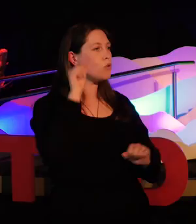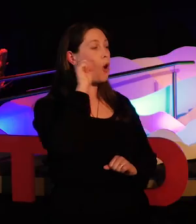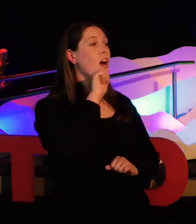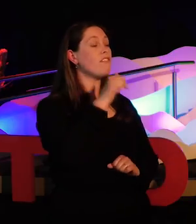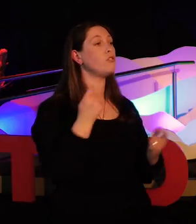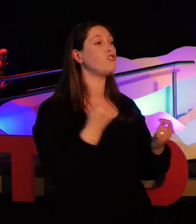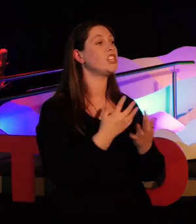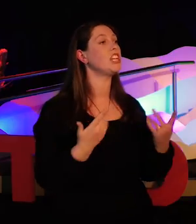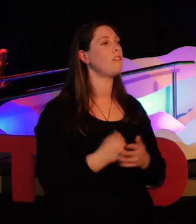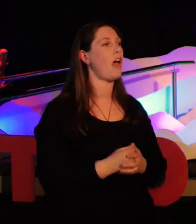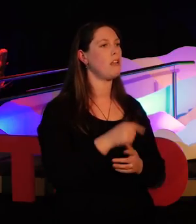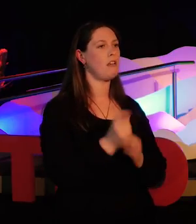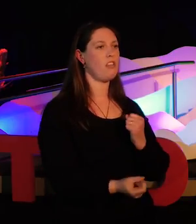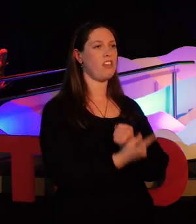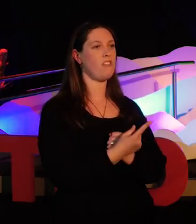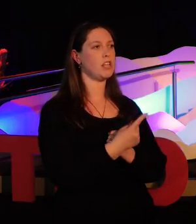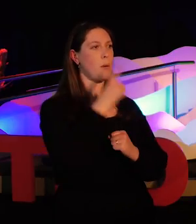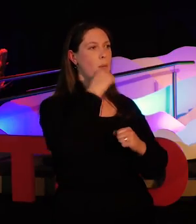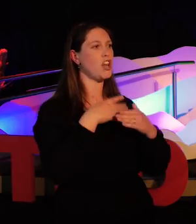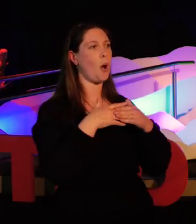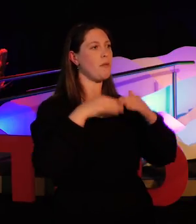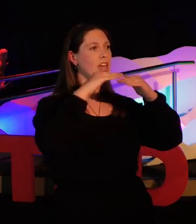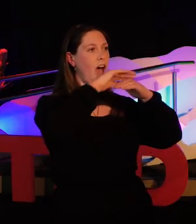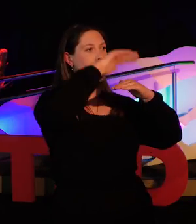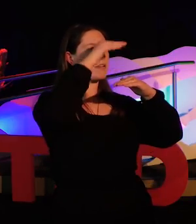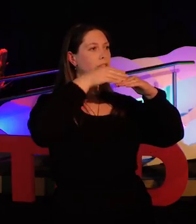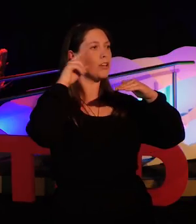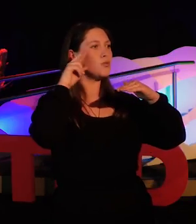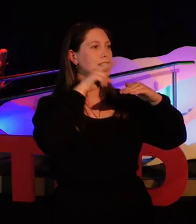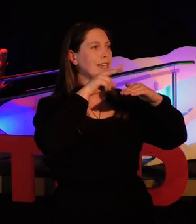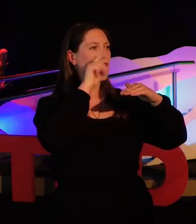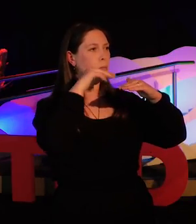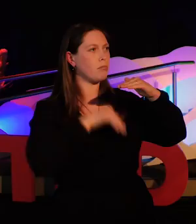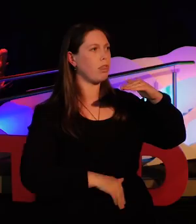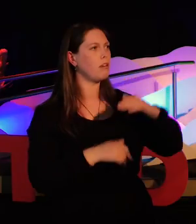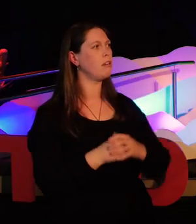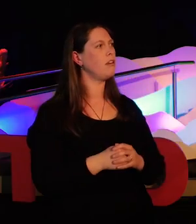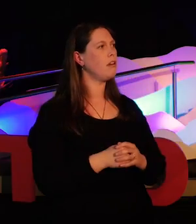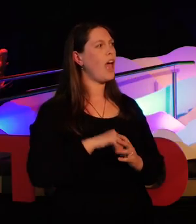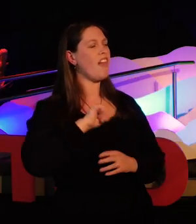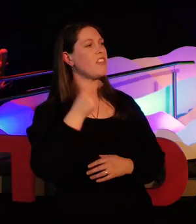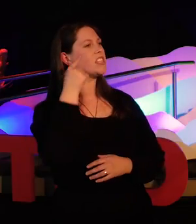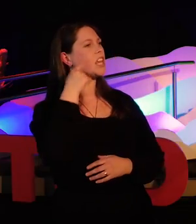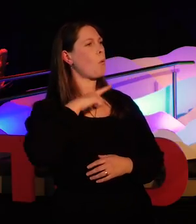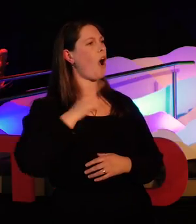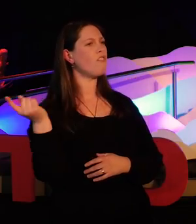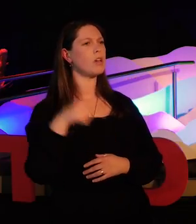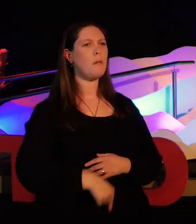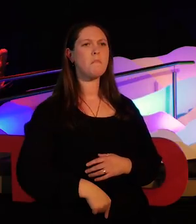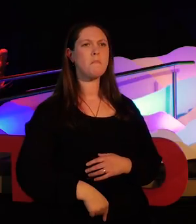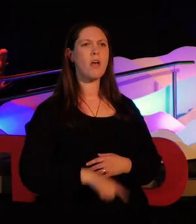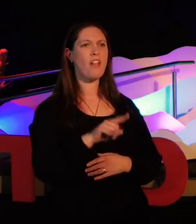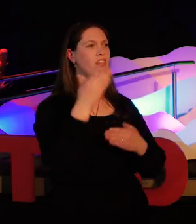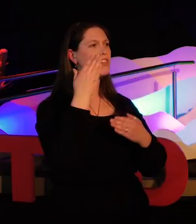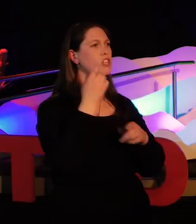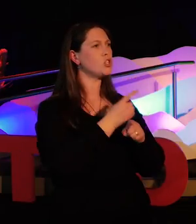that, this may not happen above the water. Then there's the thinking. Why did you step into that system? Well, what